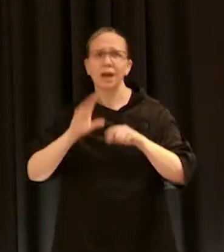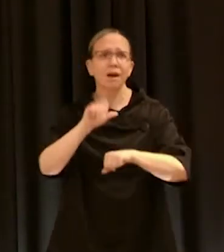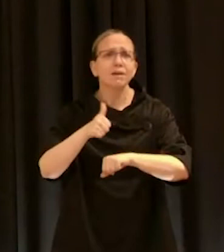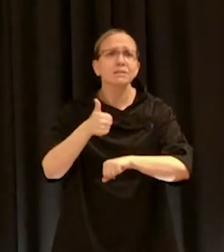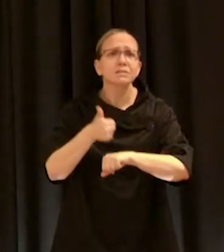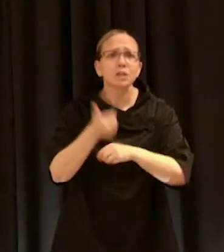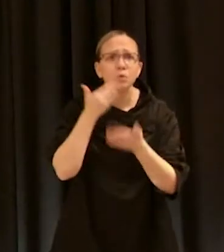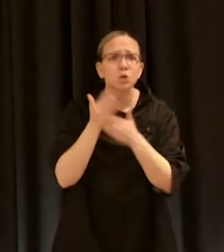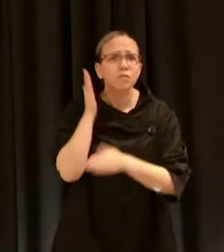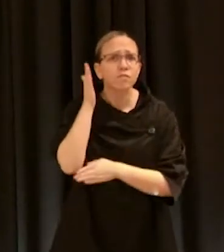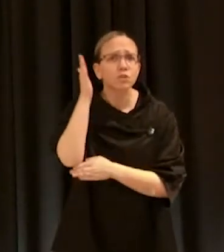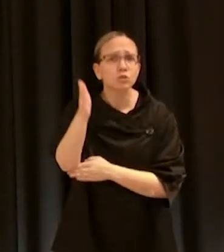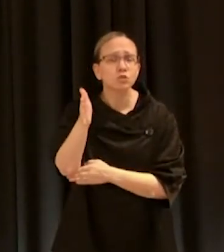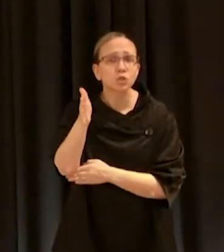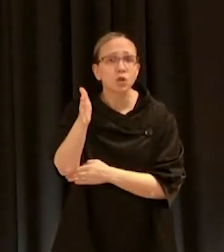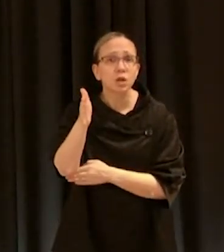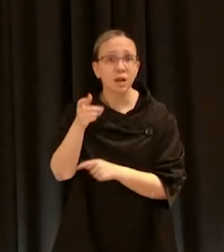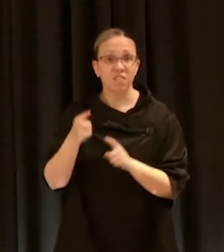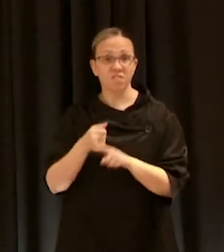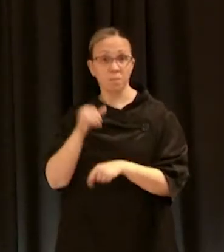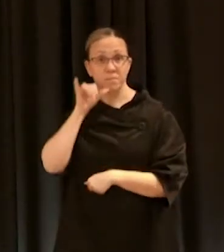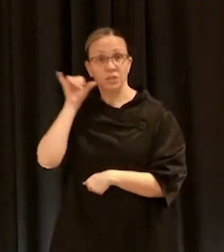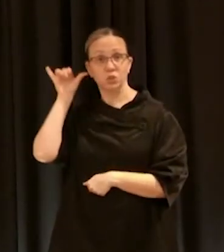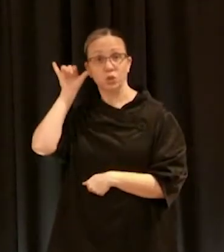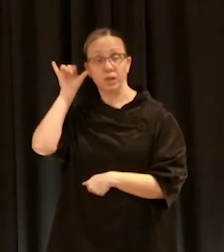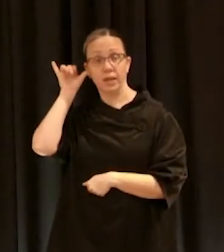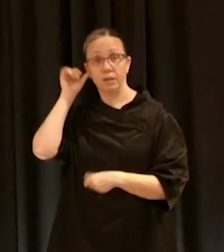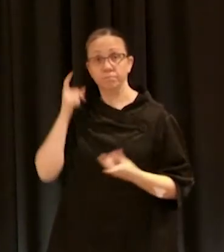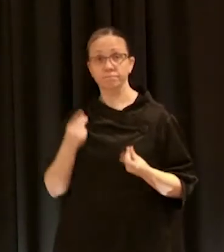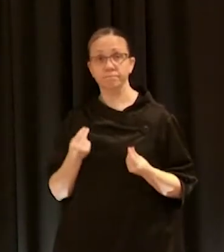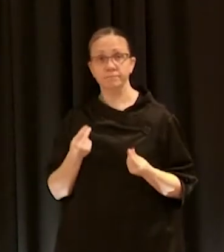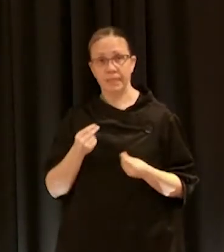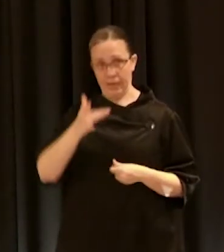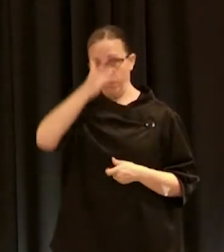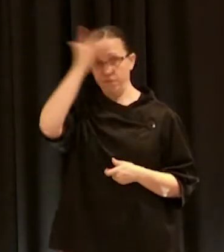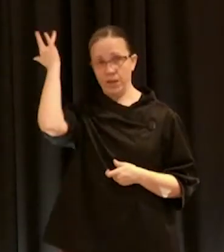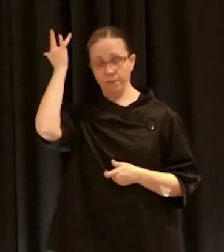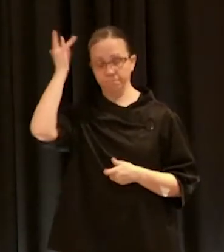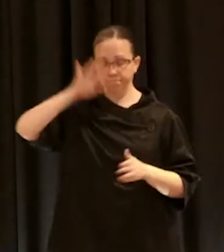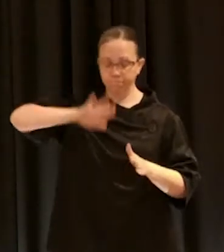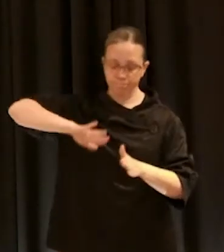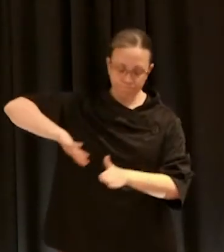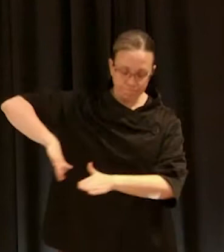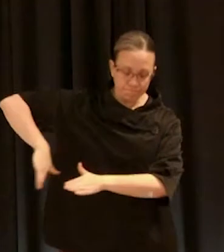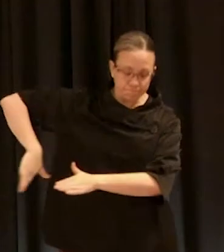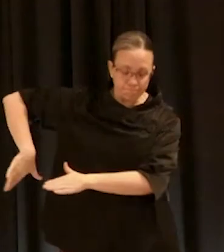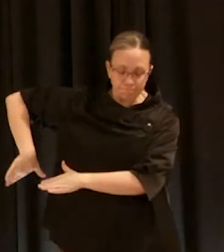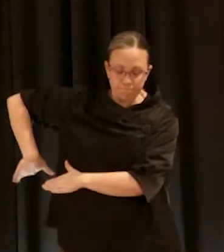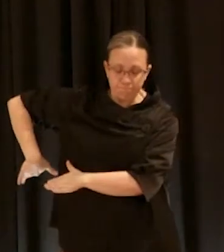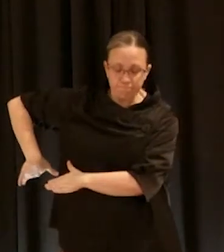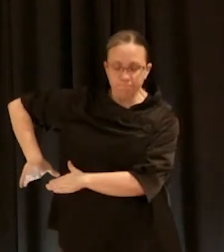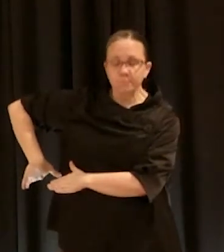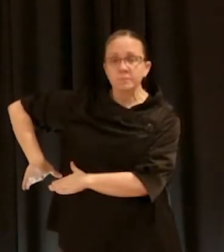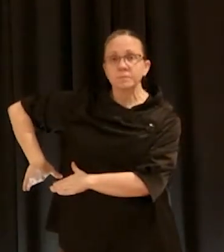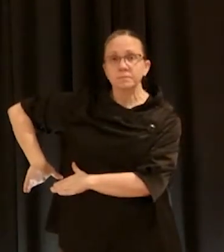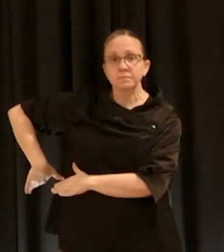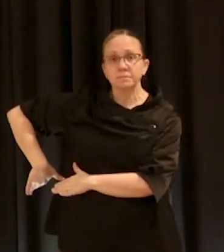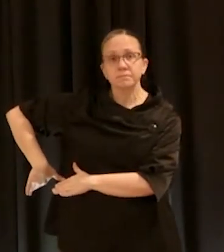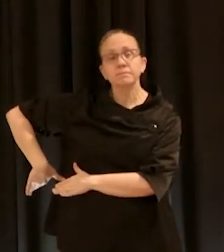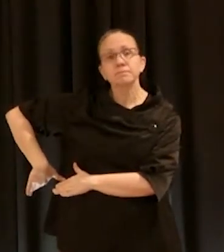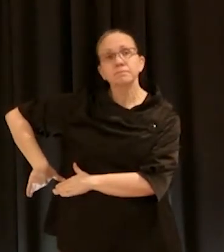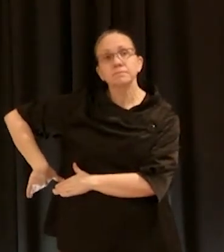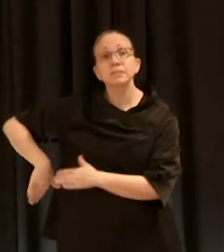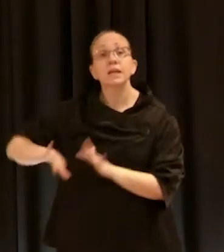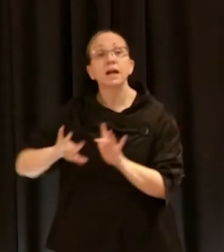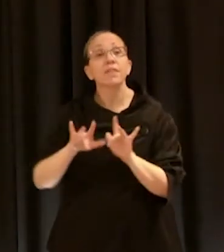build a future from yesterday. You've got to forget those things which are